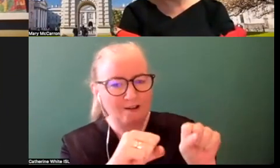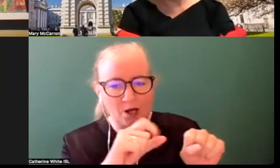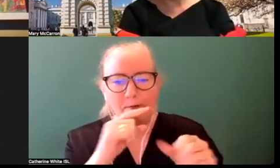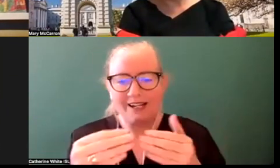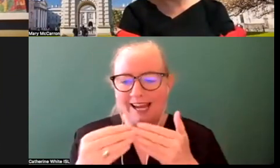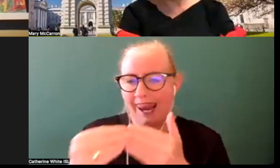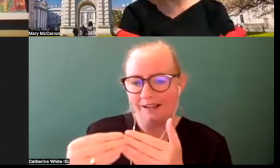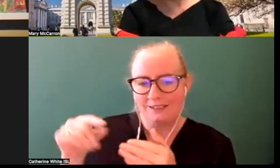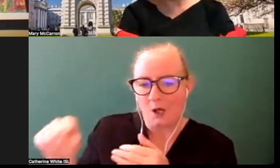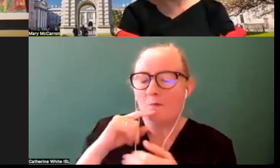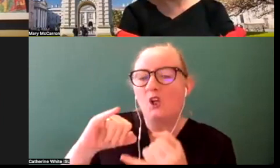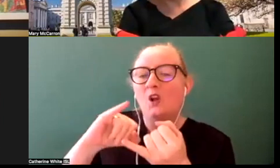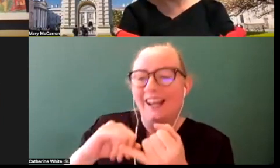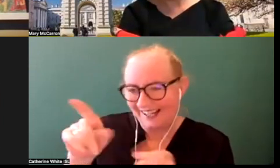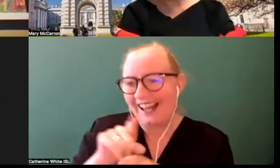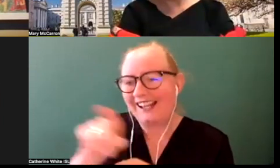saying, is it's who you know.